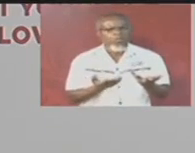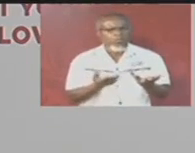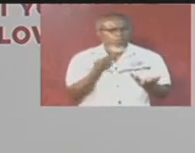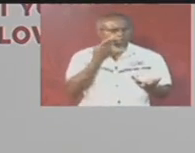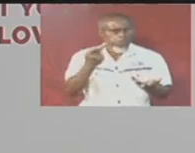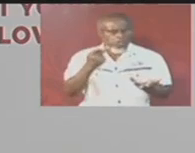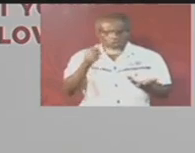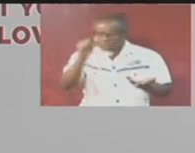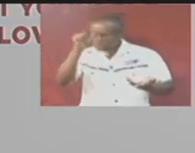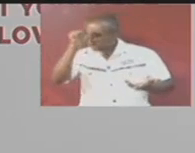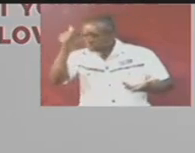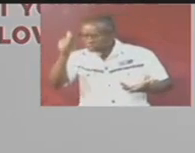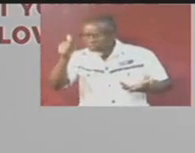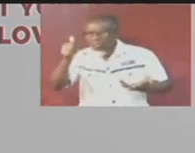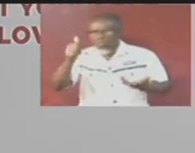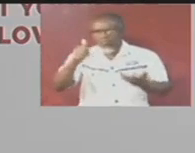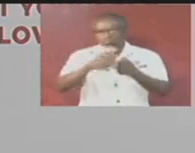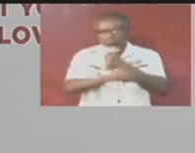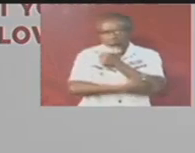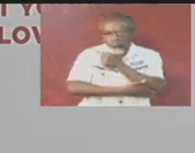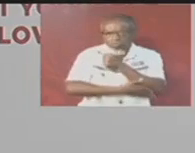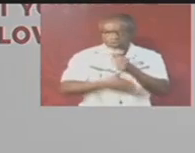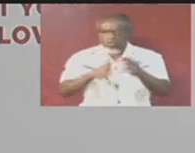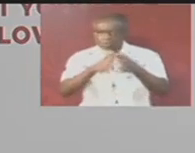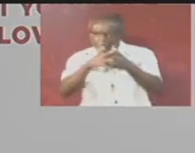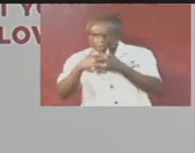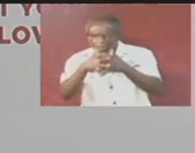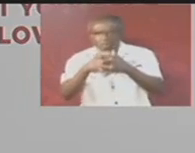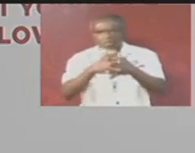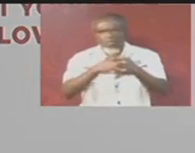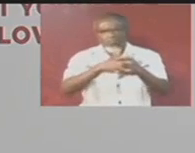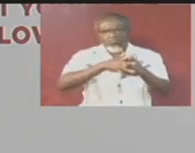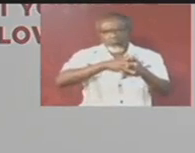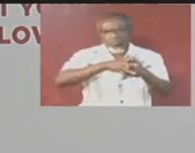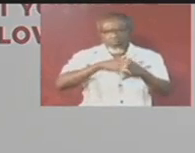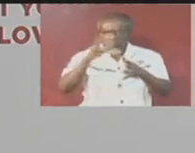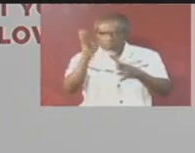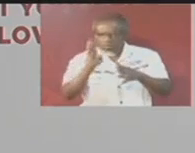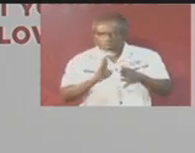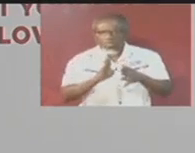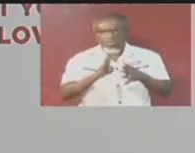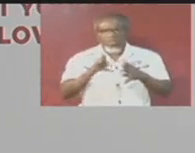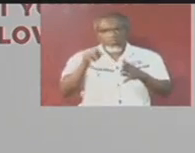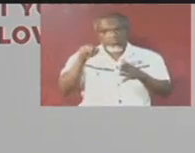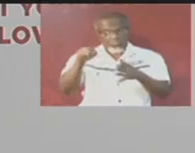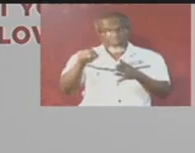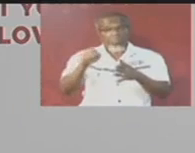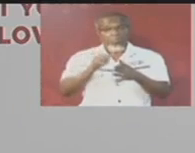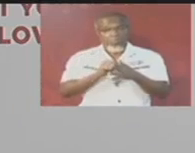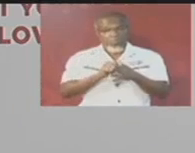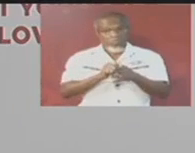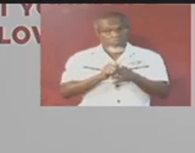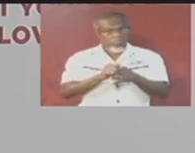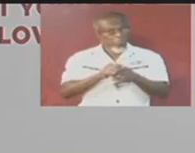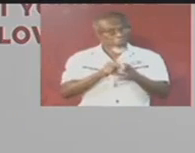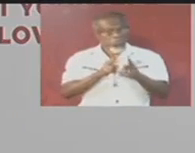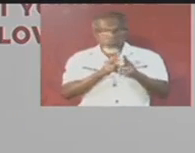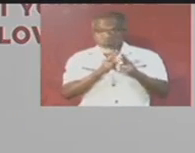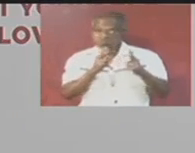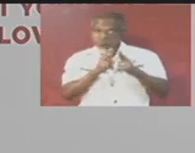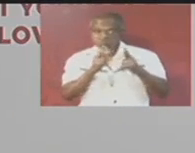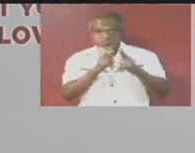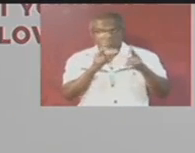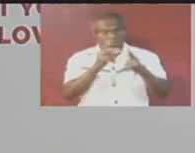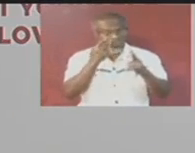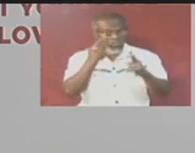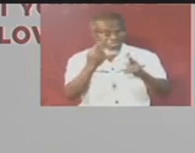India, like the United States, Brazil in particular, that are severely afflicted by